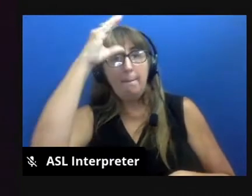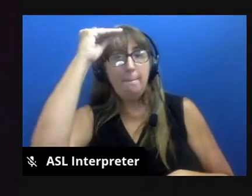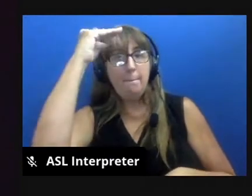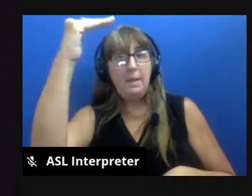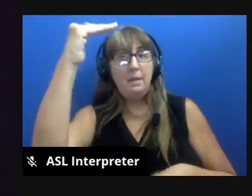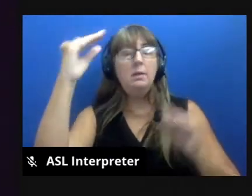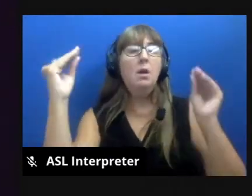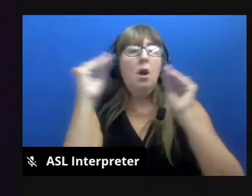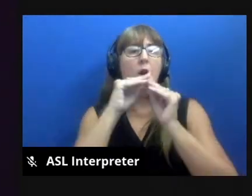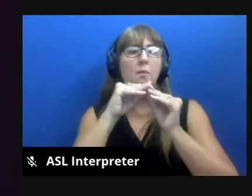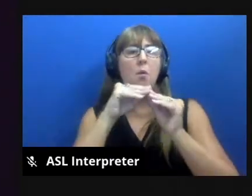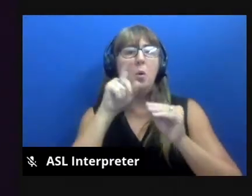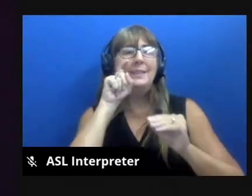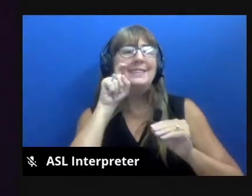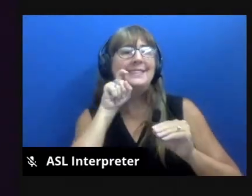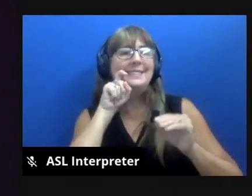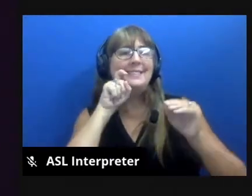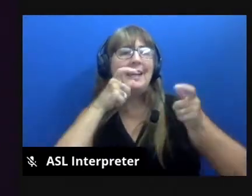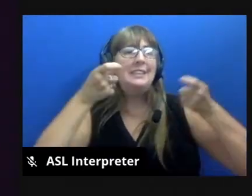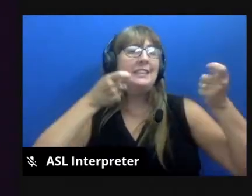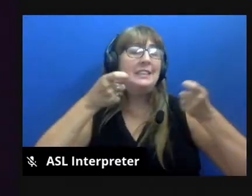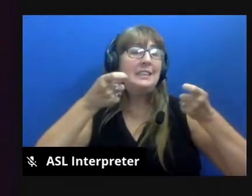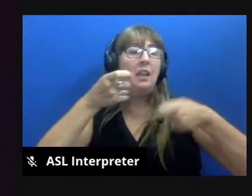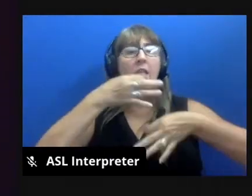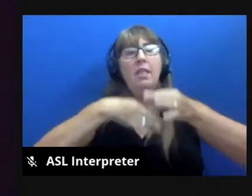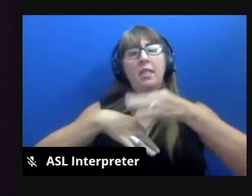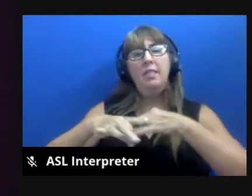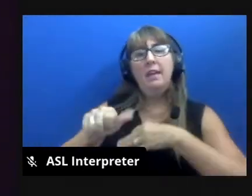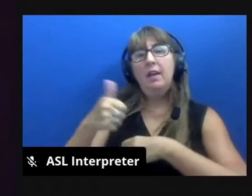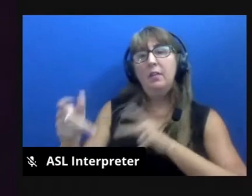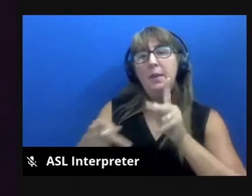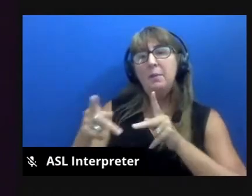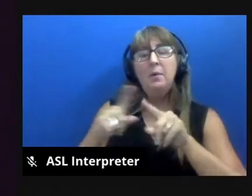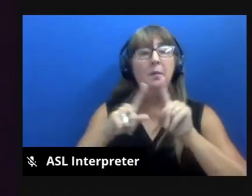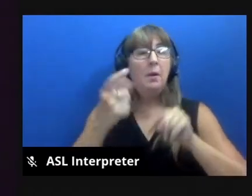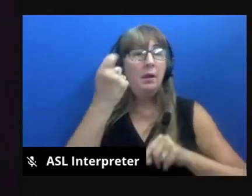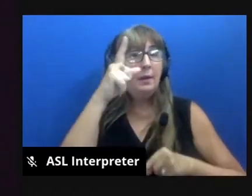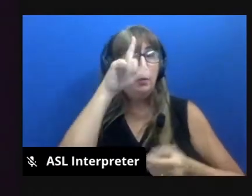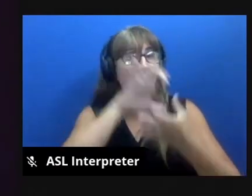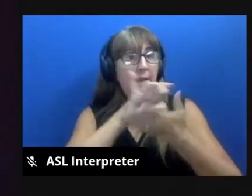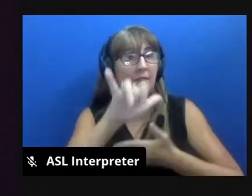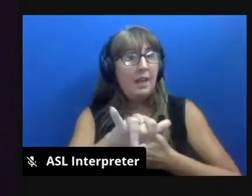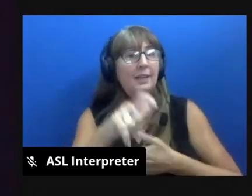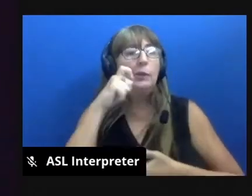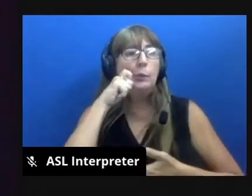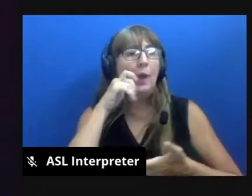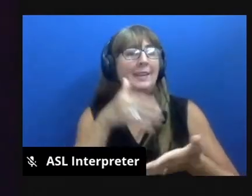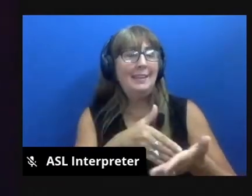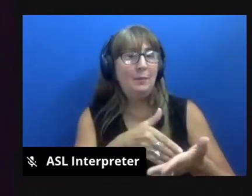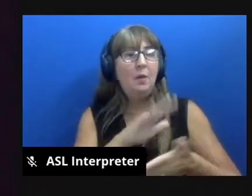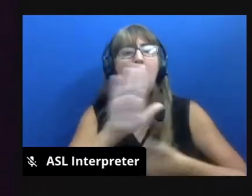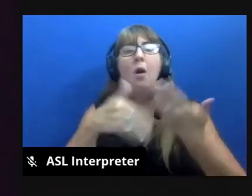society. And for the record, let me just say that to believe that is racism. All men have